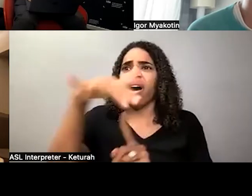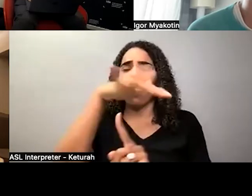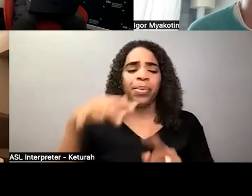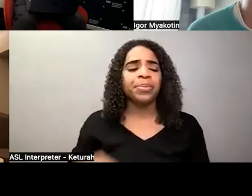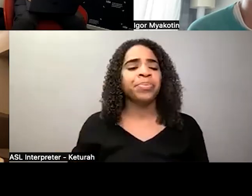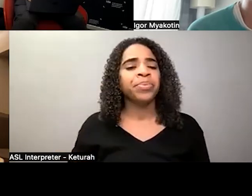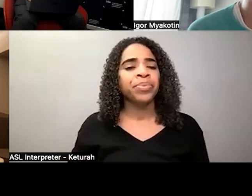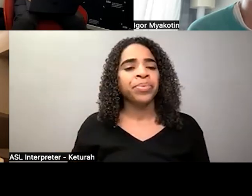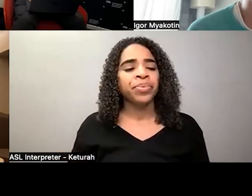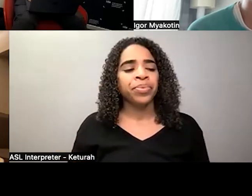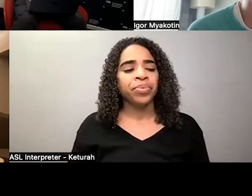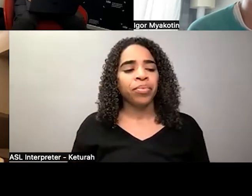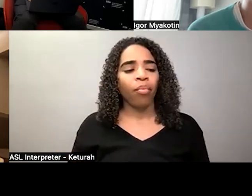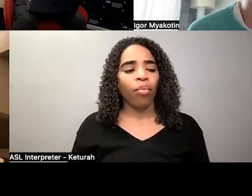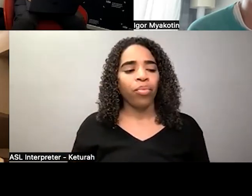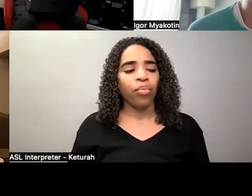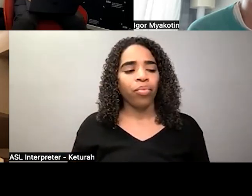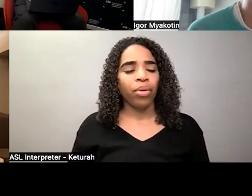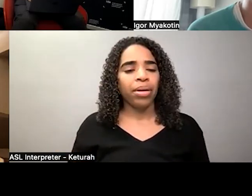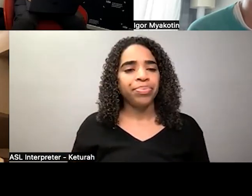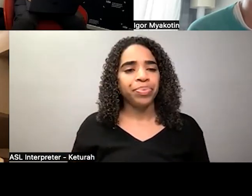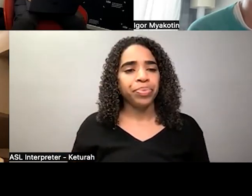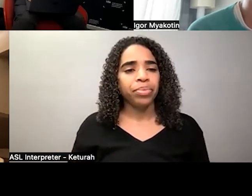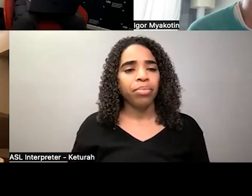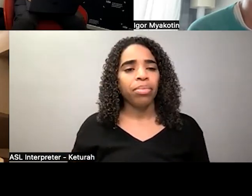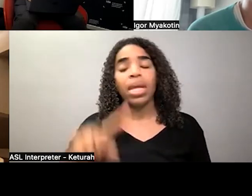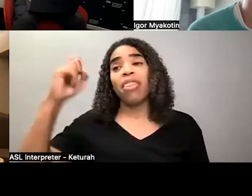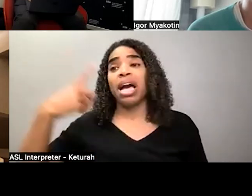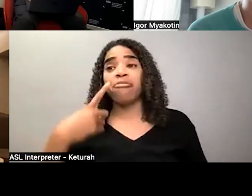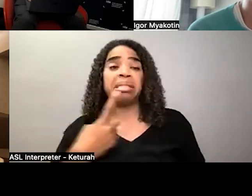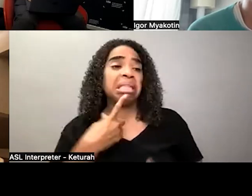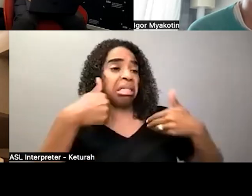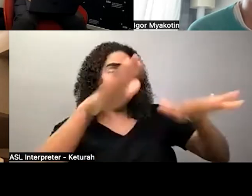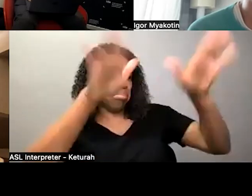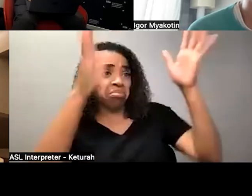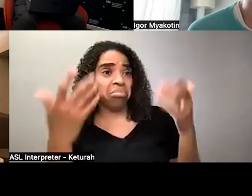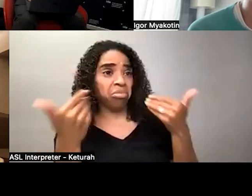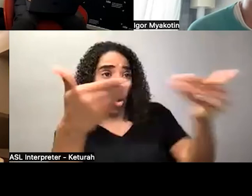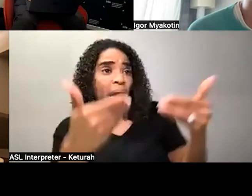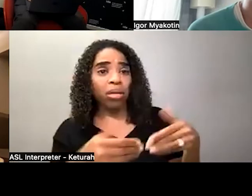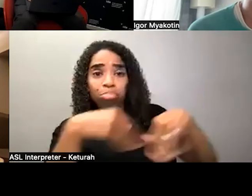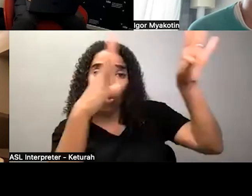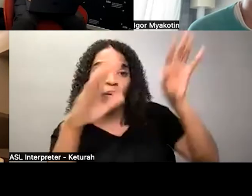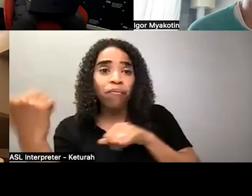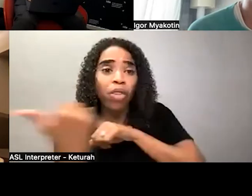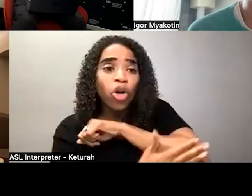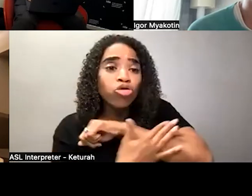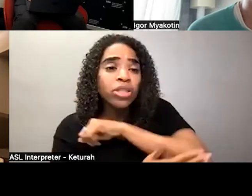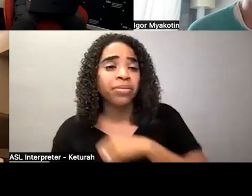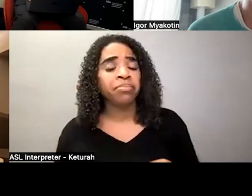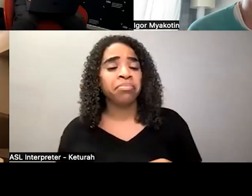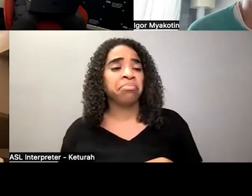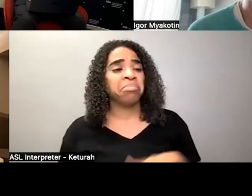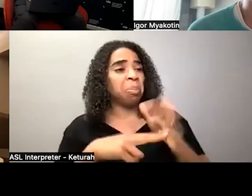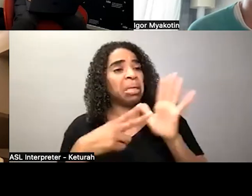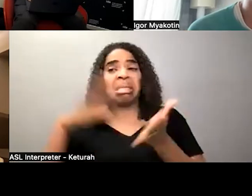easier to send these people away, or to let people go away, because it's one less problem